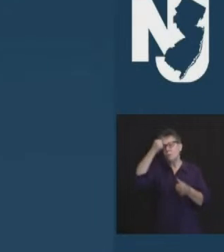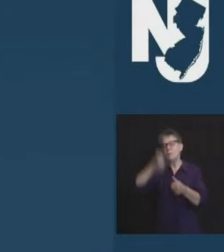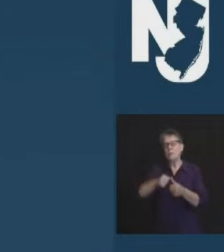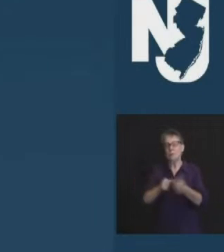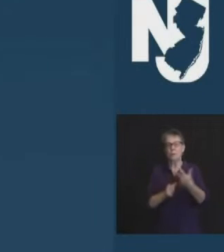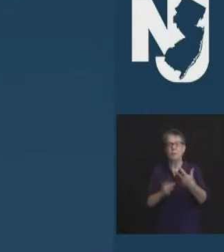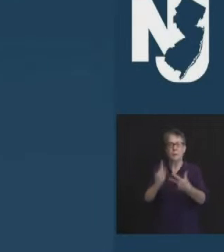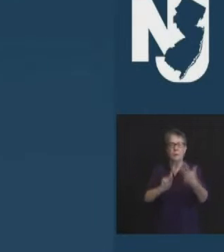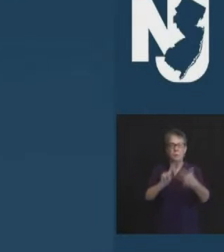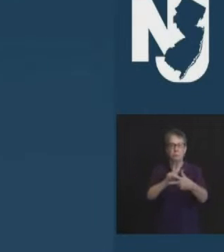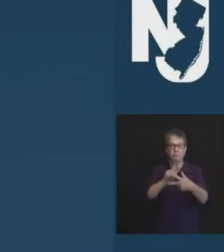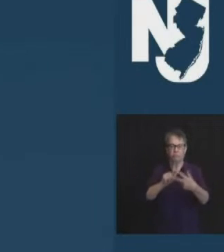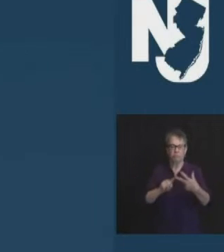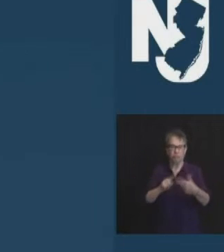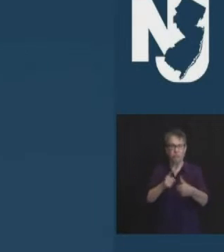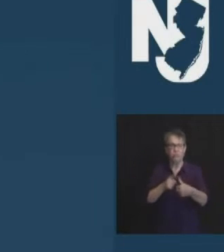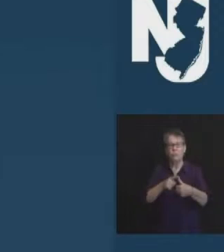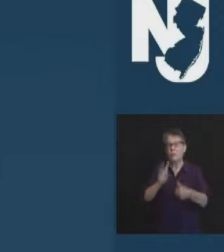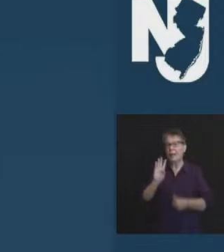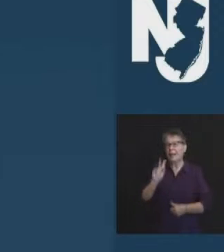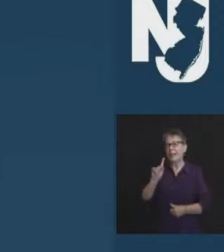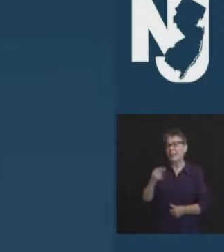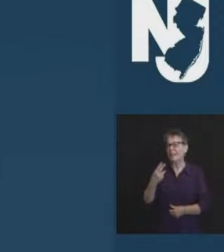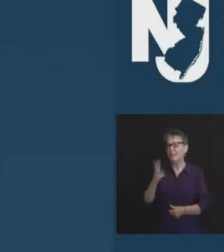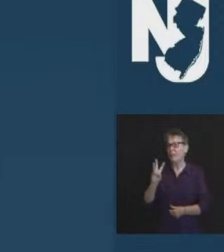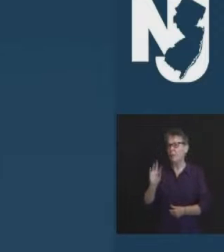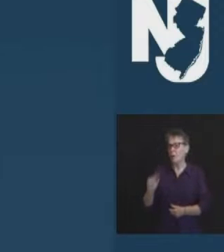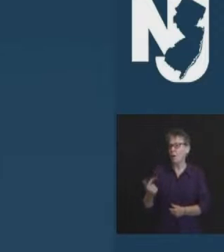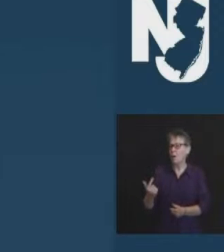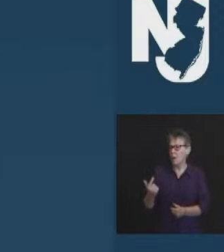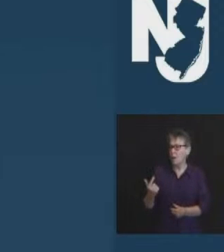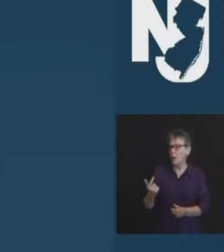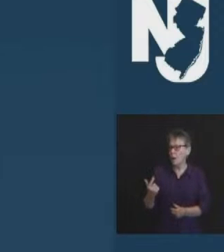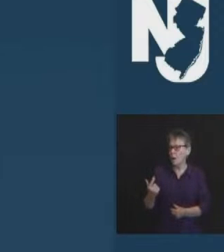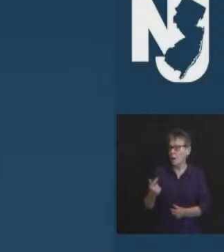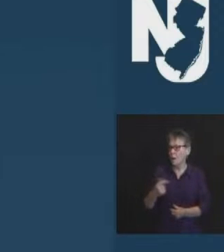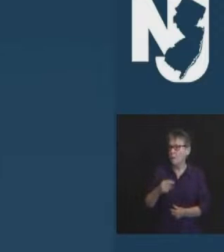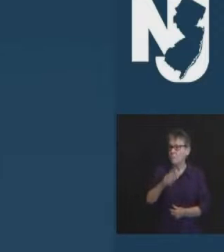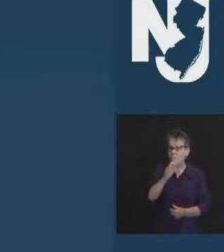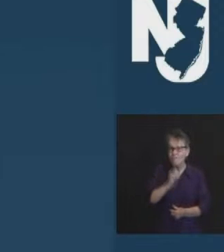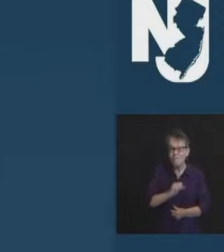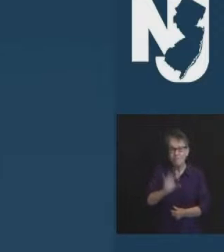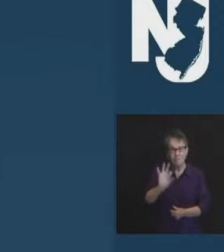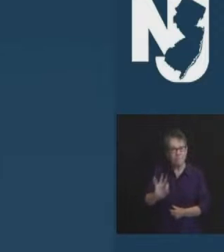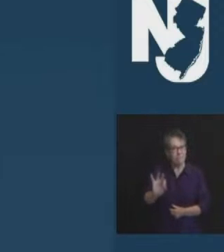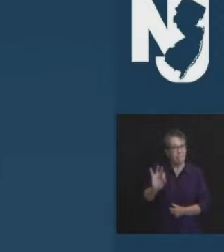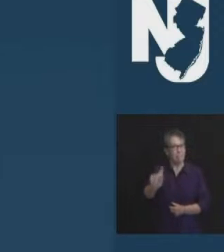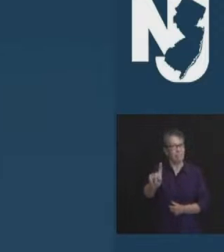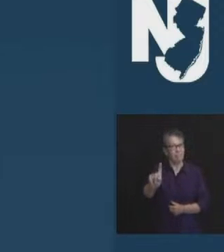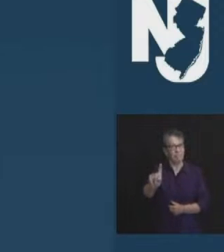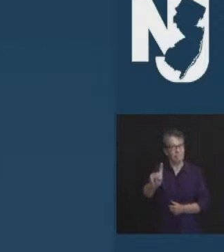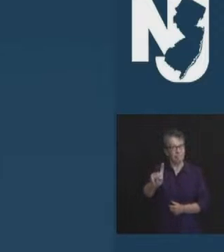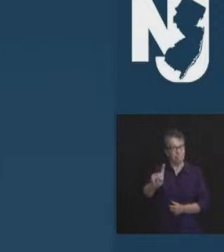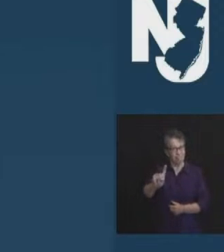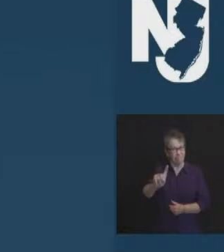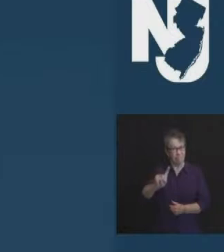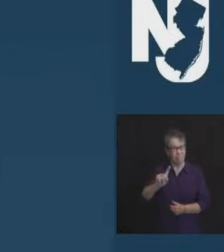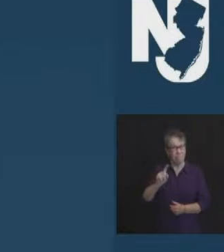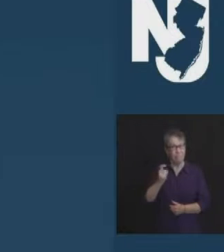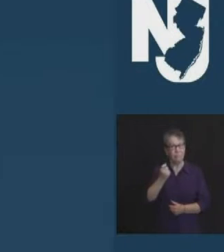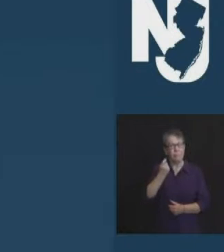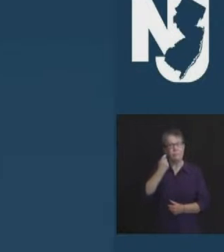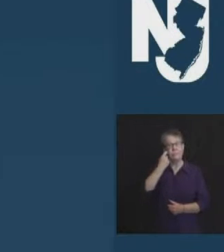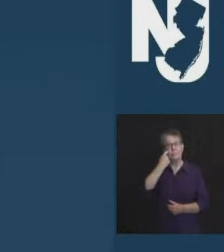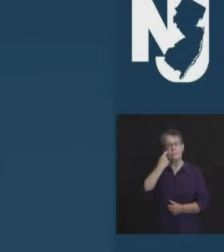Wong. Keith was 91, and while he had most recently called Philadelphia home, as I noted before, once you're a